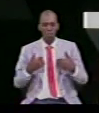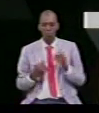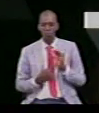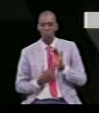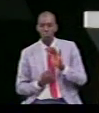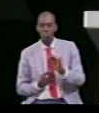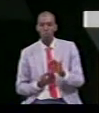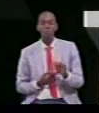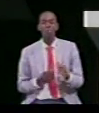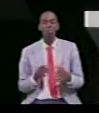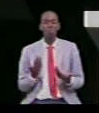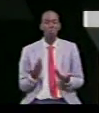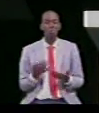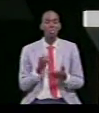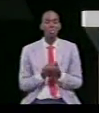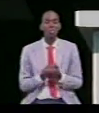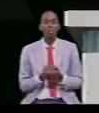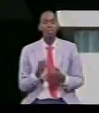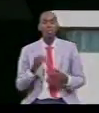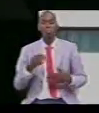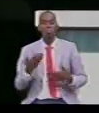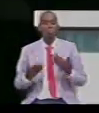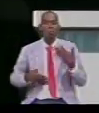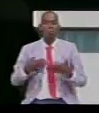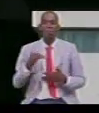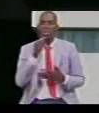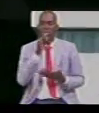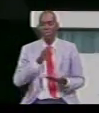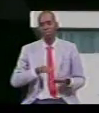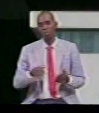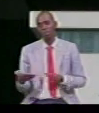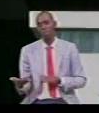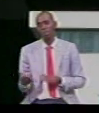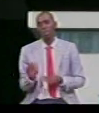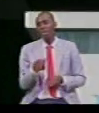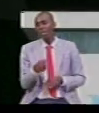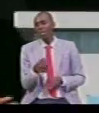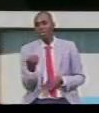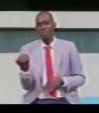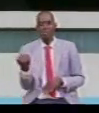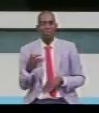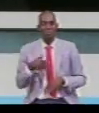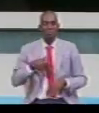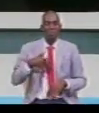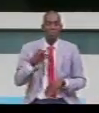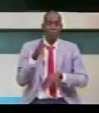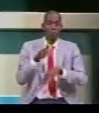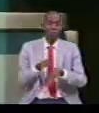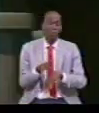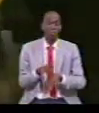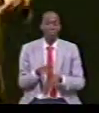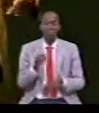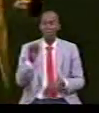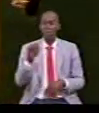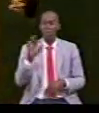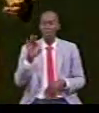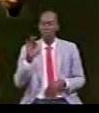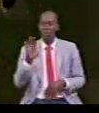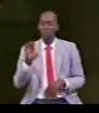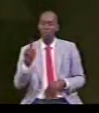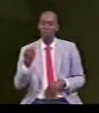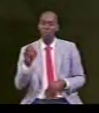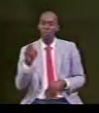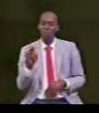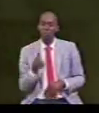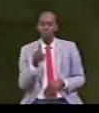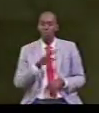that joy is dead. Affection, any affection you don't give any expression to, you don't